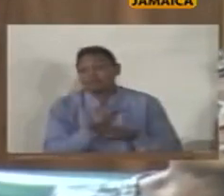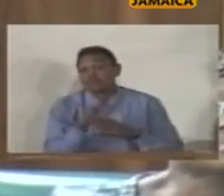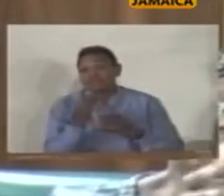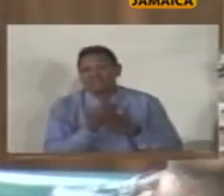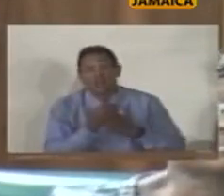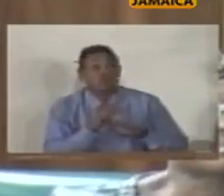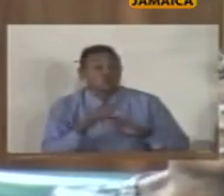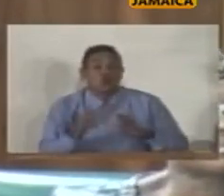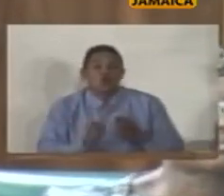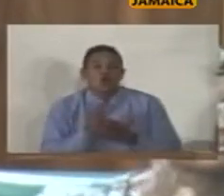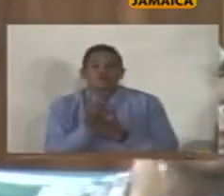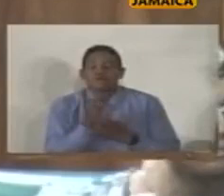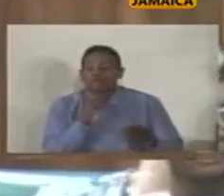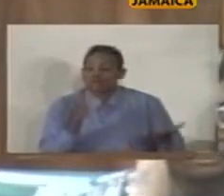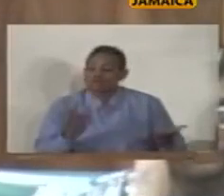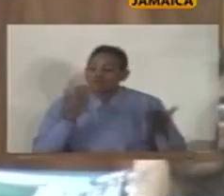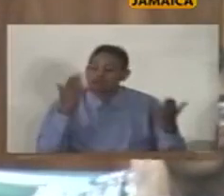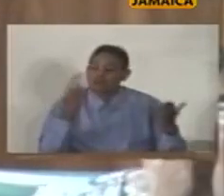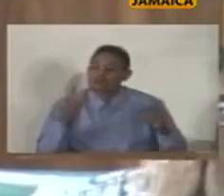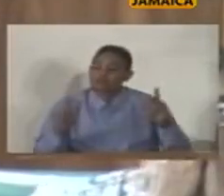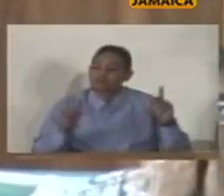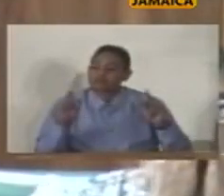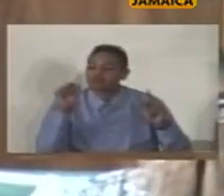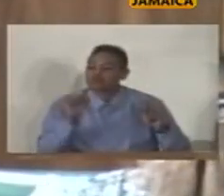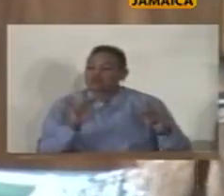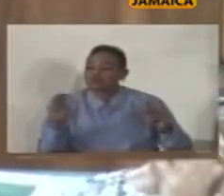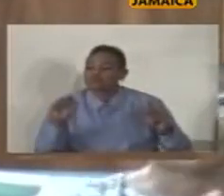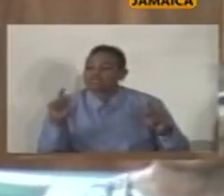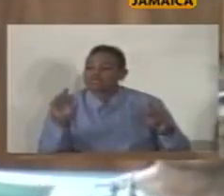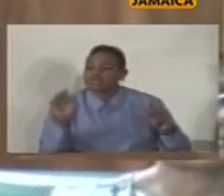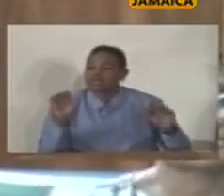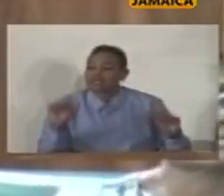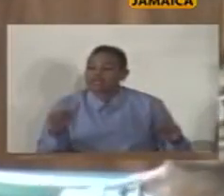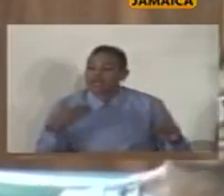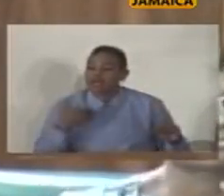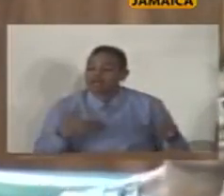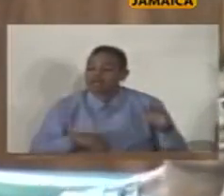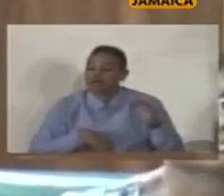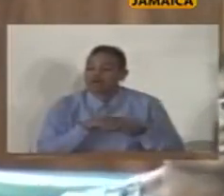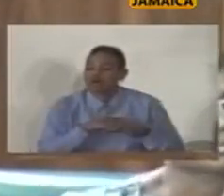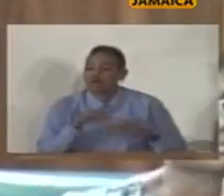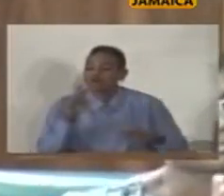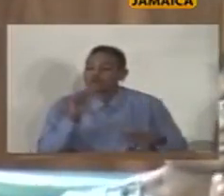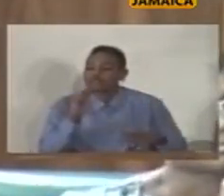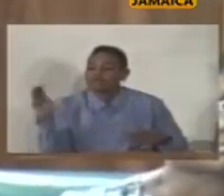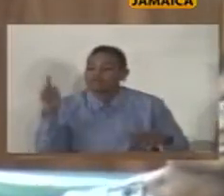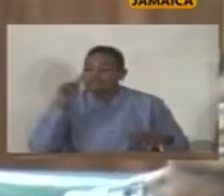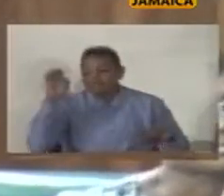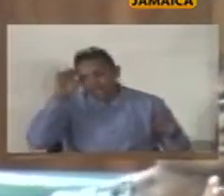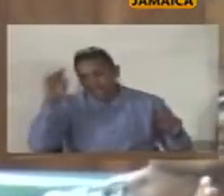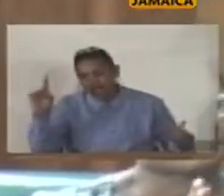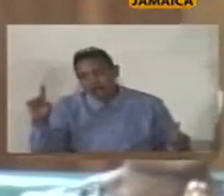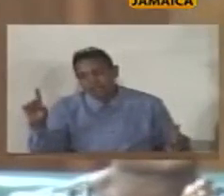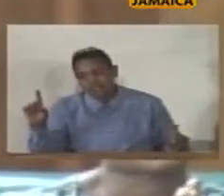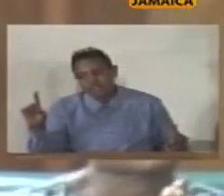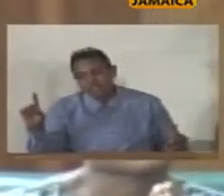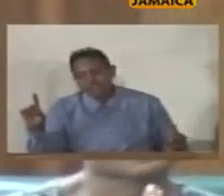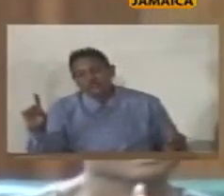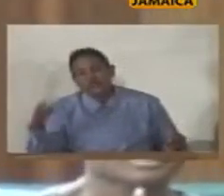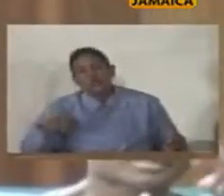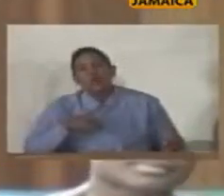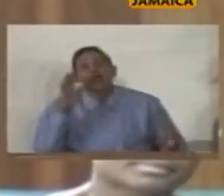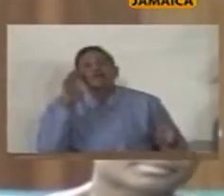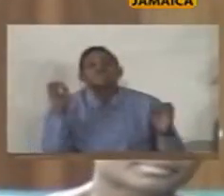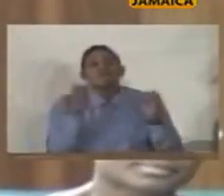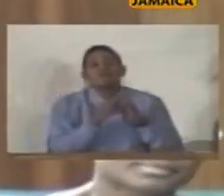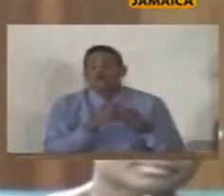that the people in Southwest St. Catherine could have up to 20 million for education. So you'll have more, because